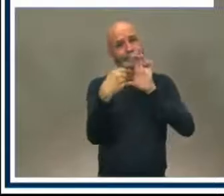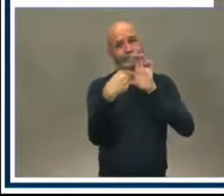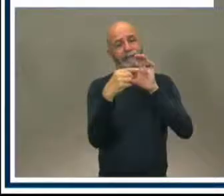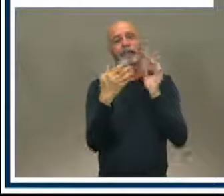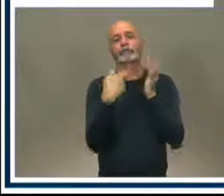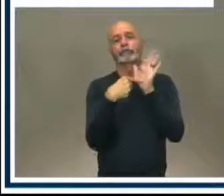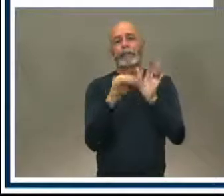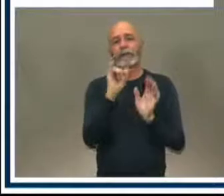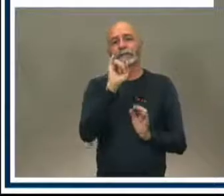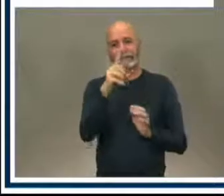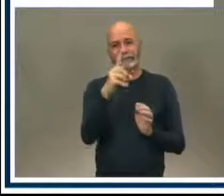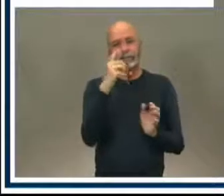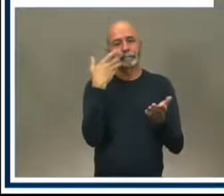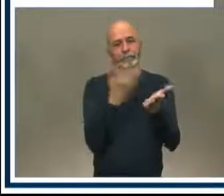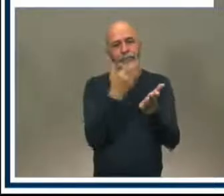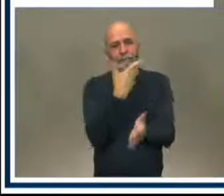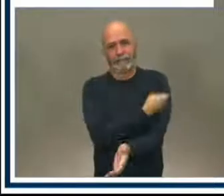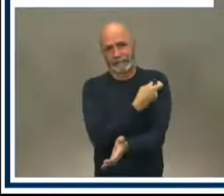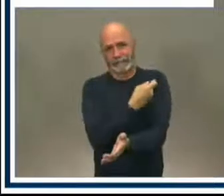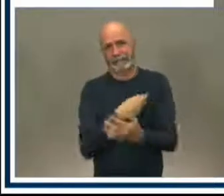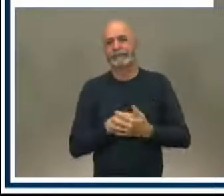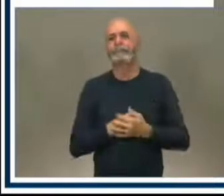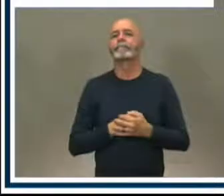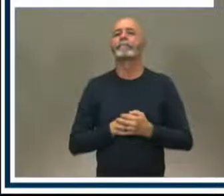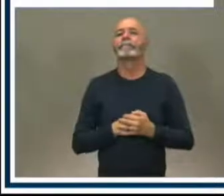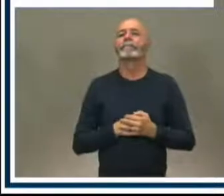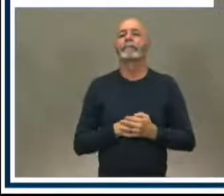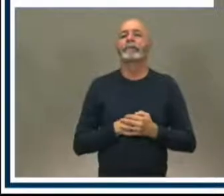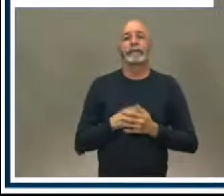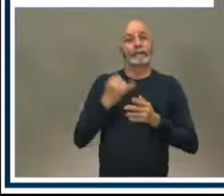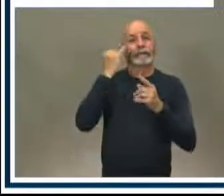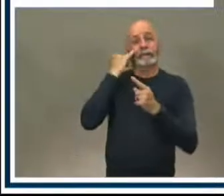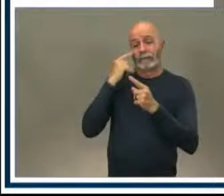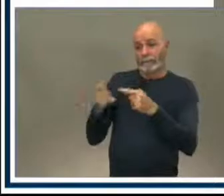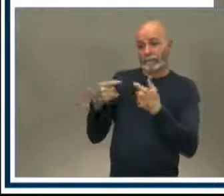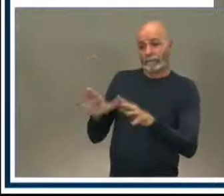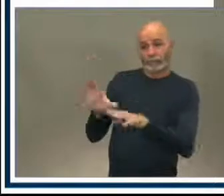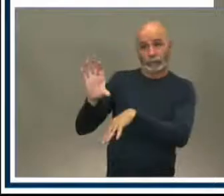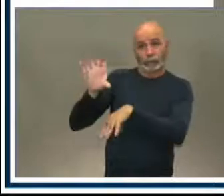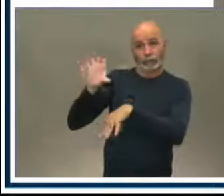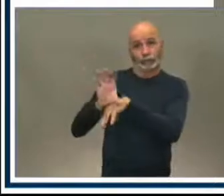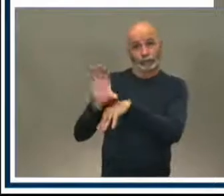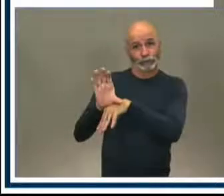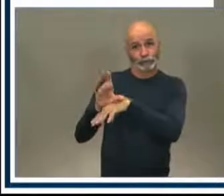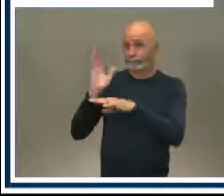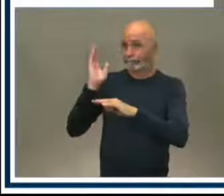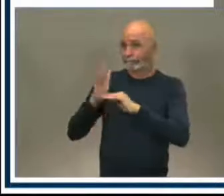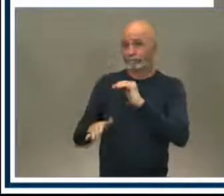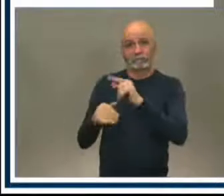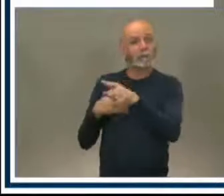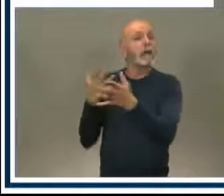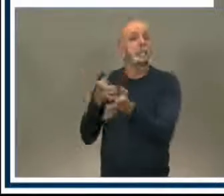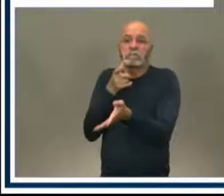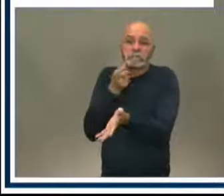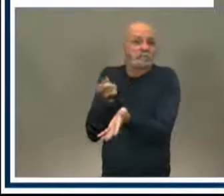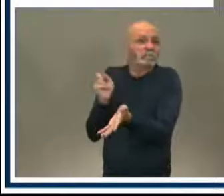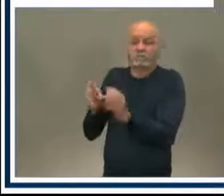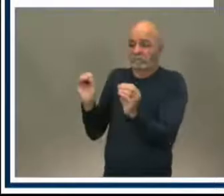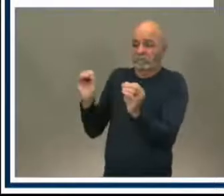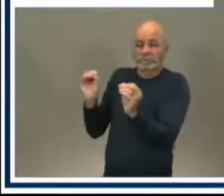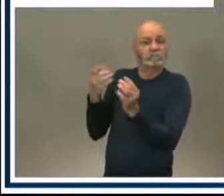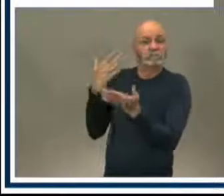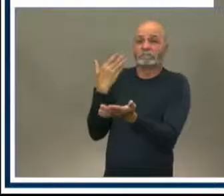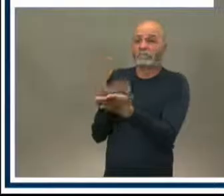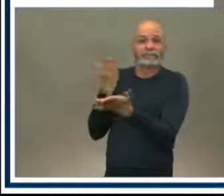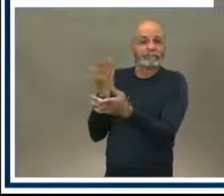also, while in those services that do not require a proof of vaccination, it's important